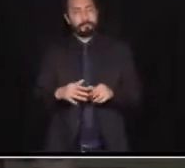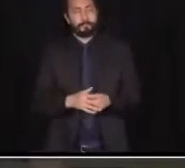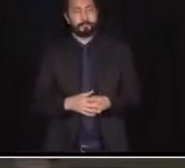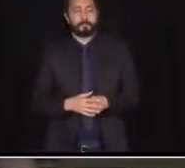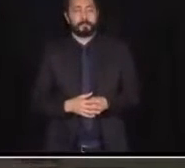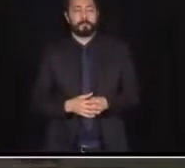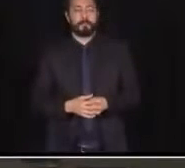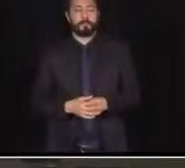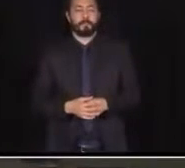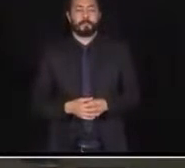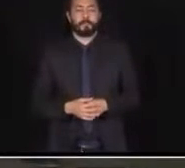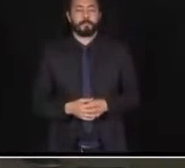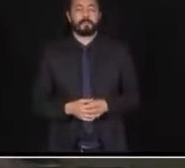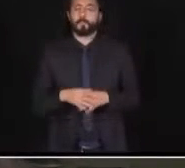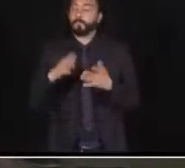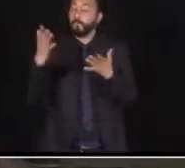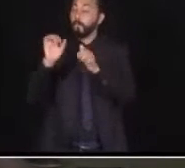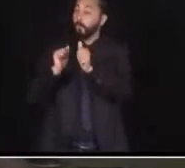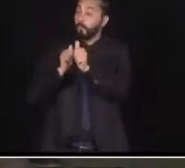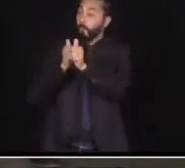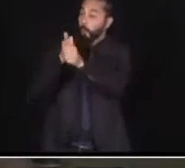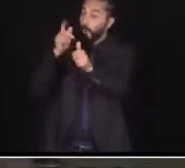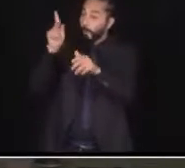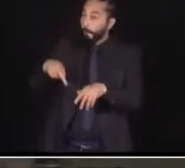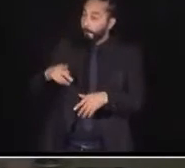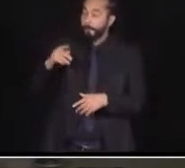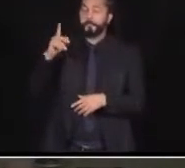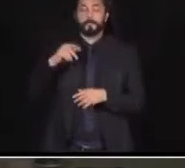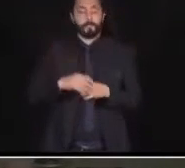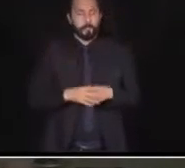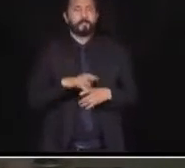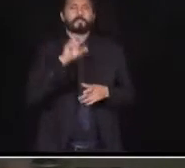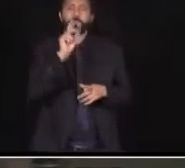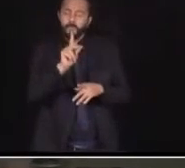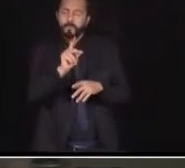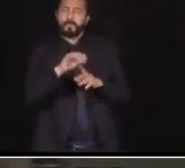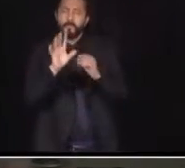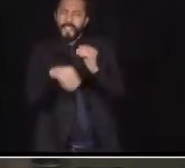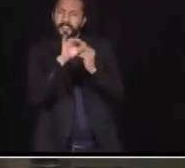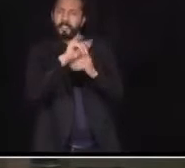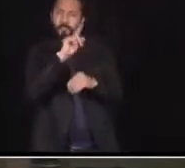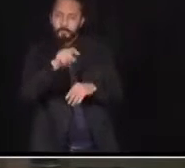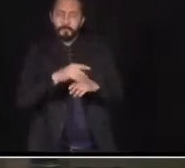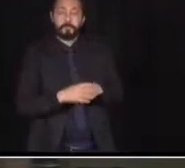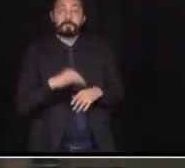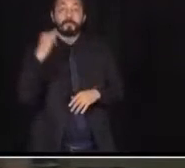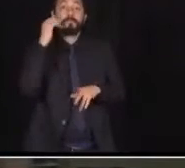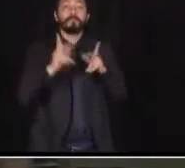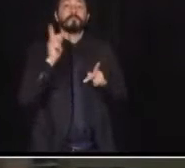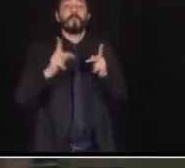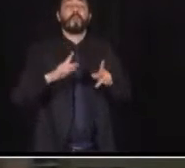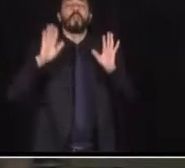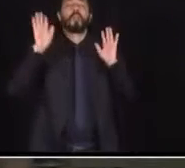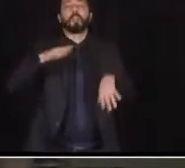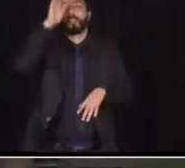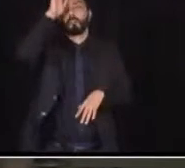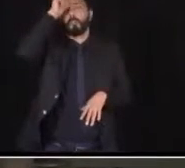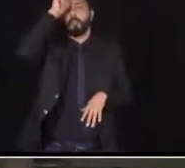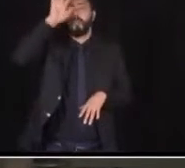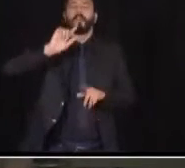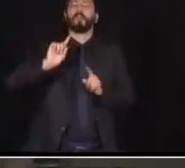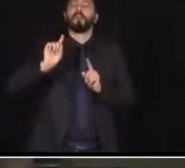Yes, but further to that, though, if in fact, people continue to not listen and do this, is there